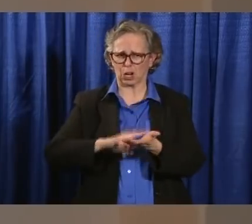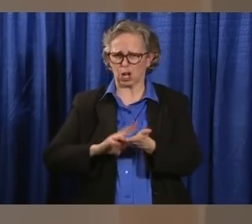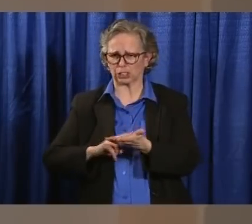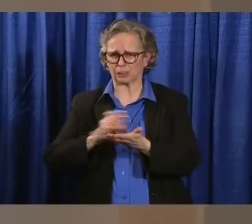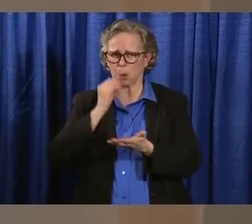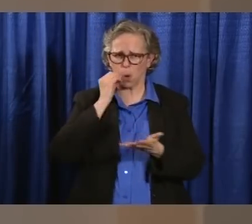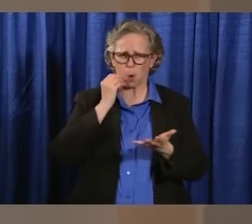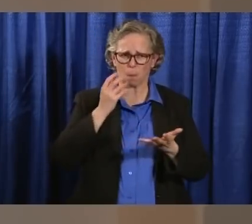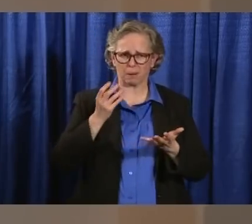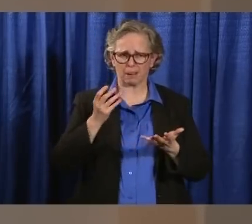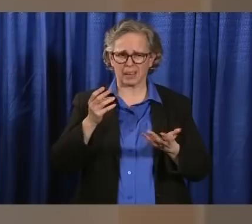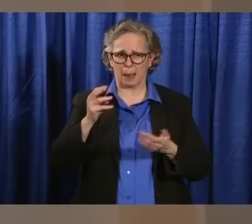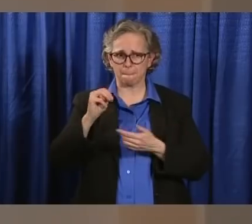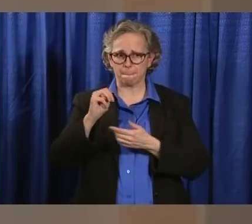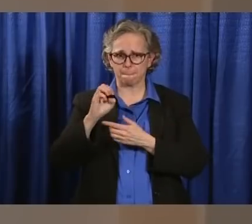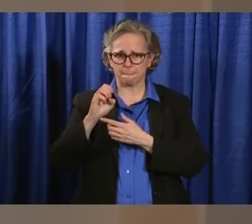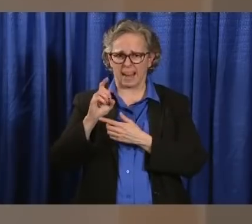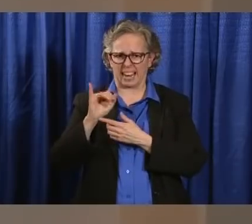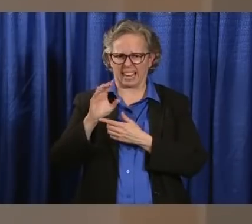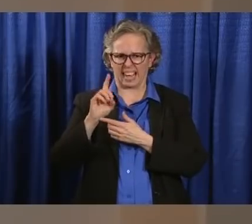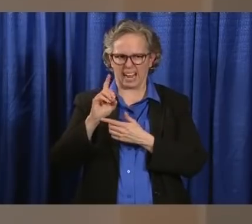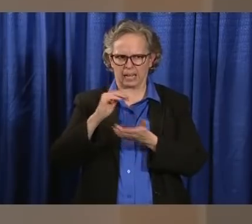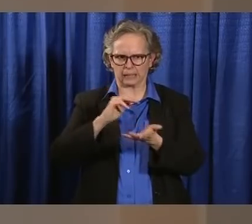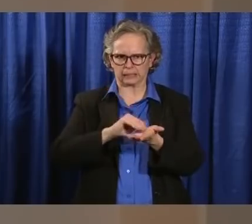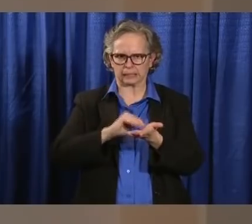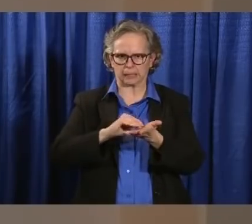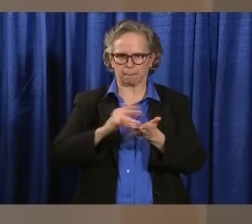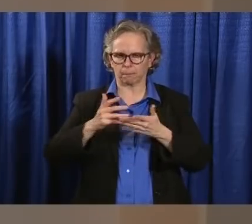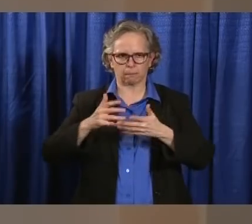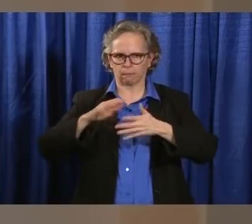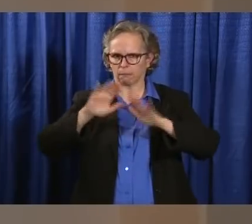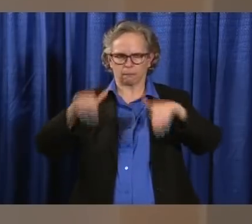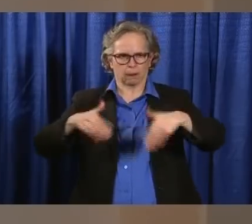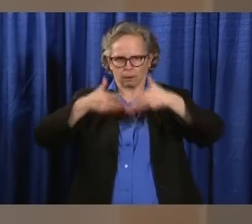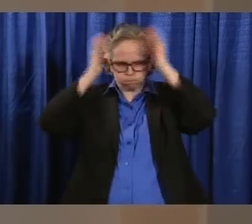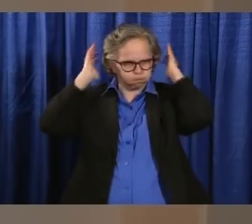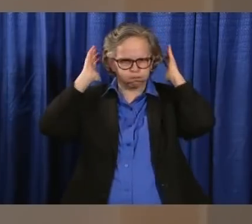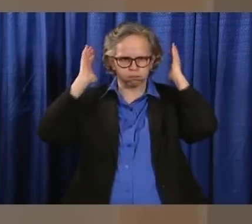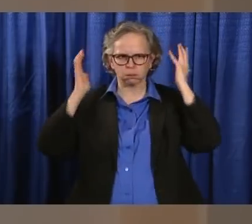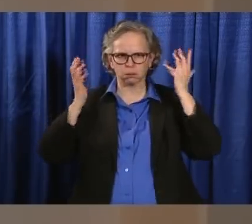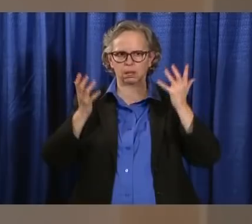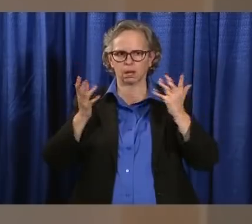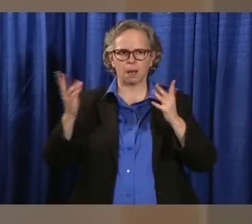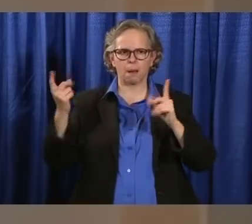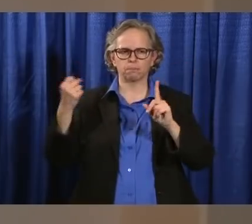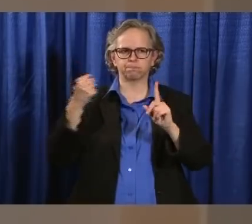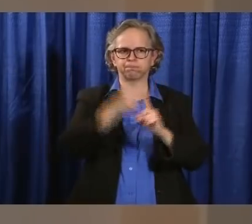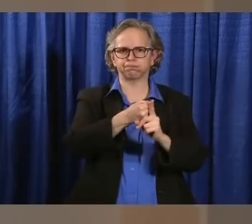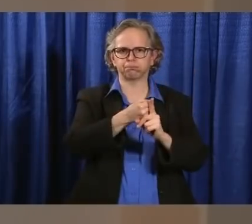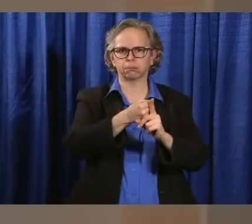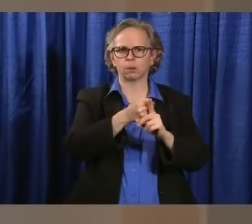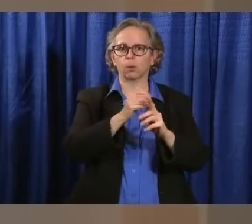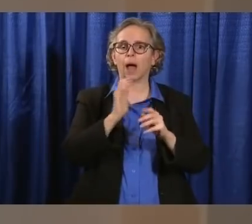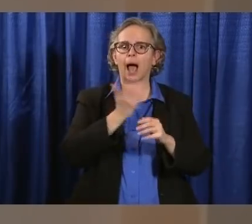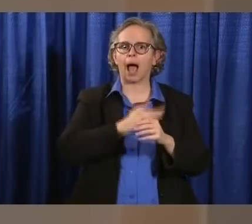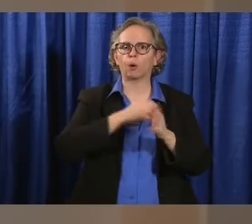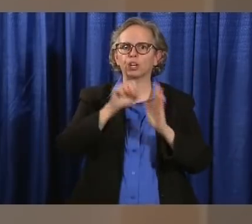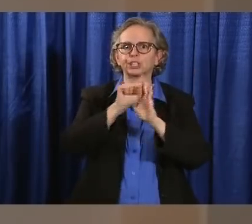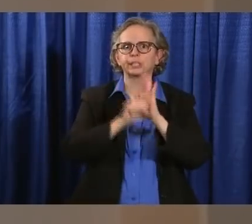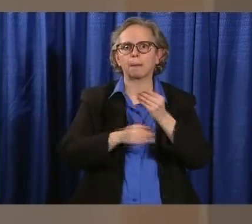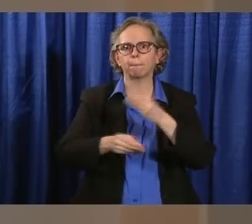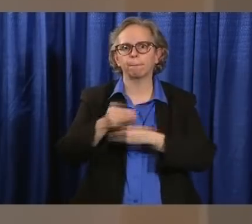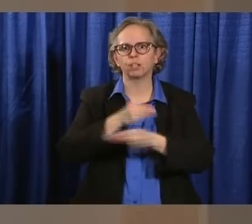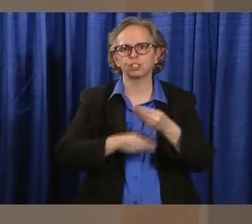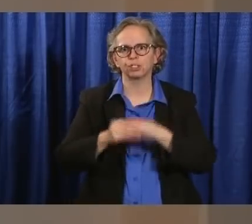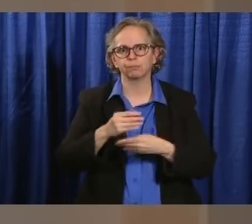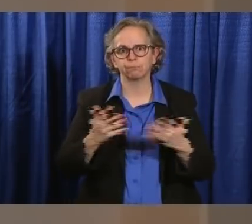and all of those have budgetary impacts. And we are in the process of trying to